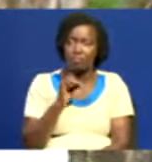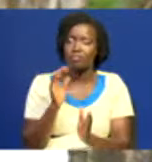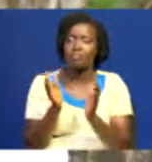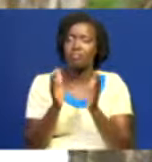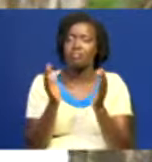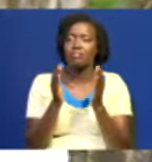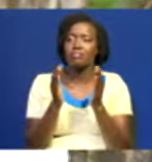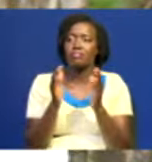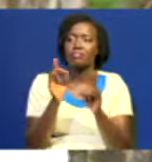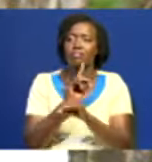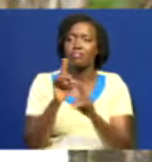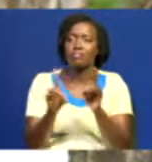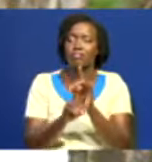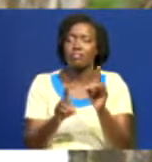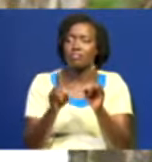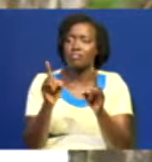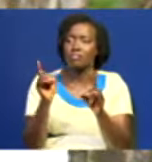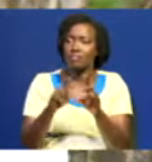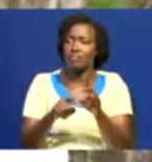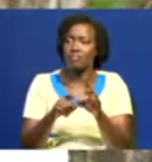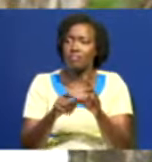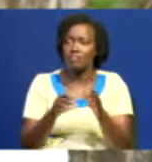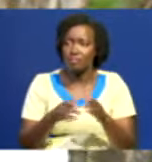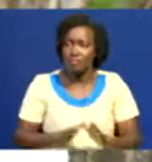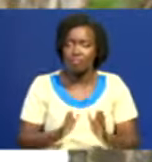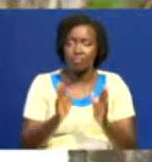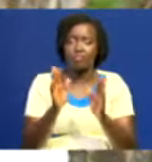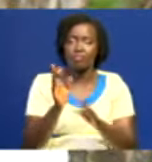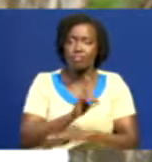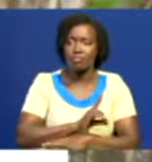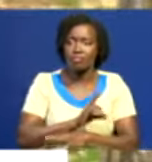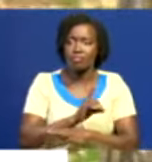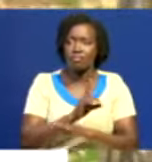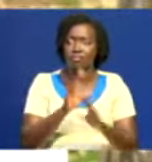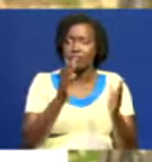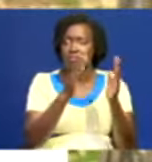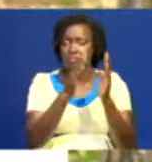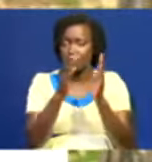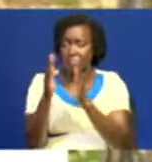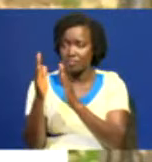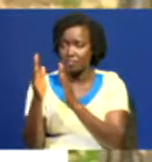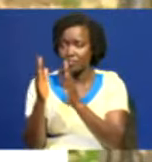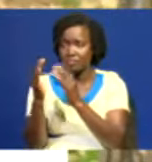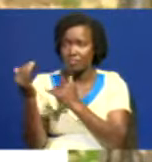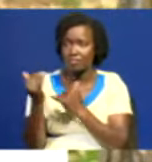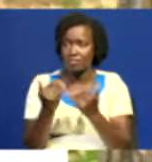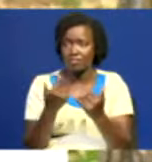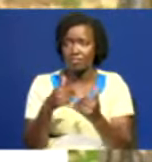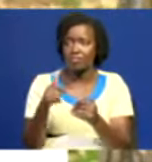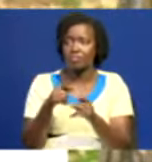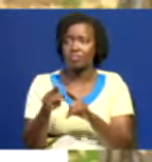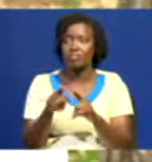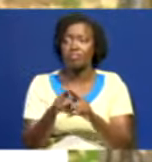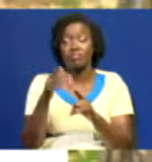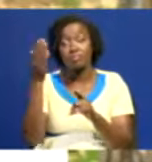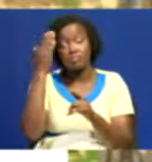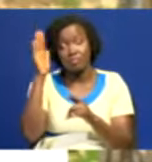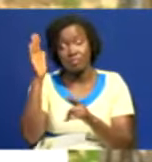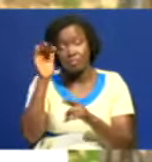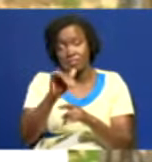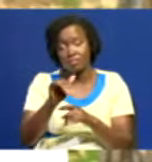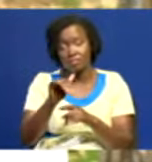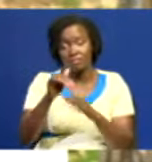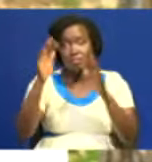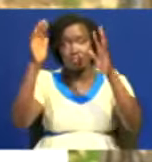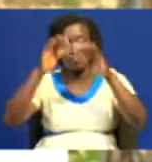encourage everybody to join us in the birthday forest, invite us wherever you are, and at the same time also be aware that we have the El Nino